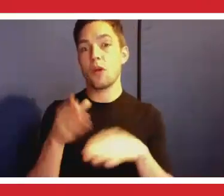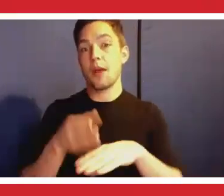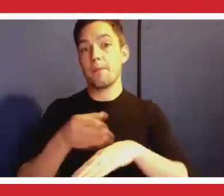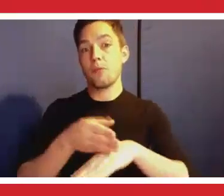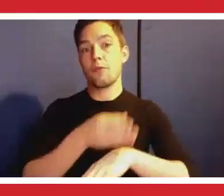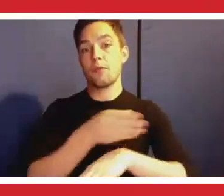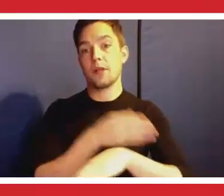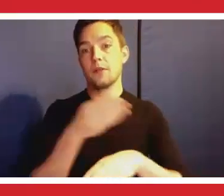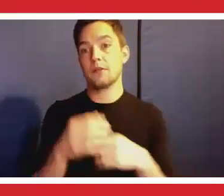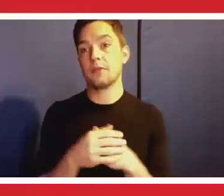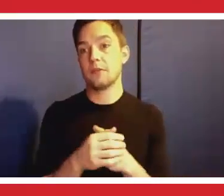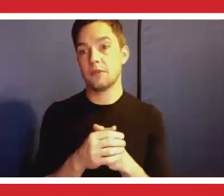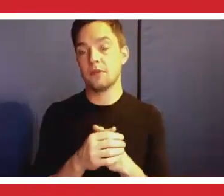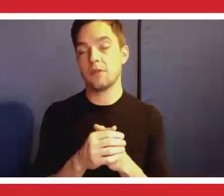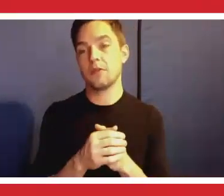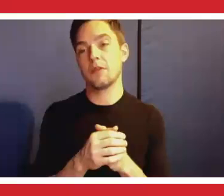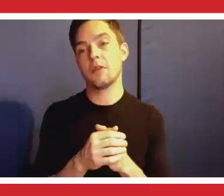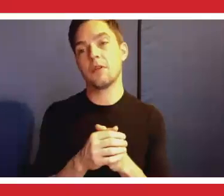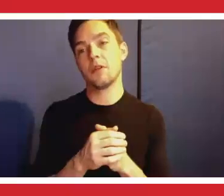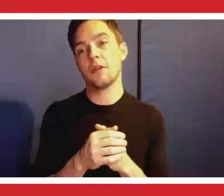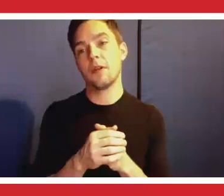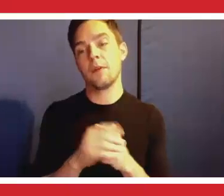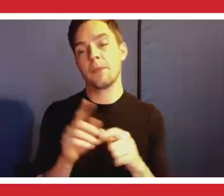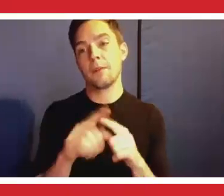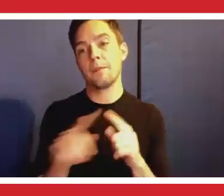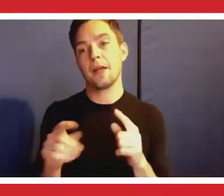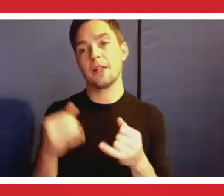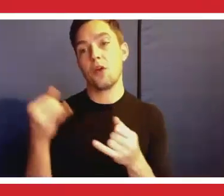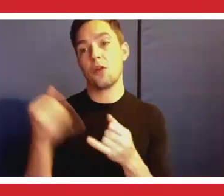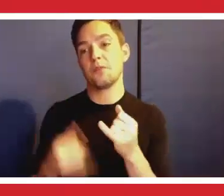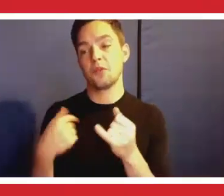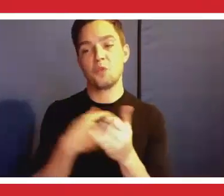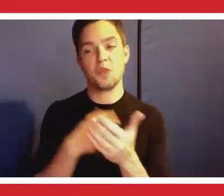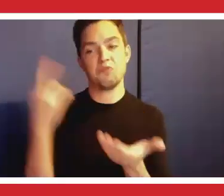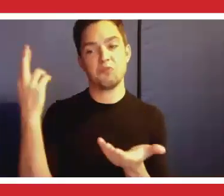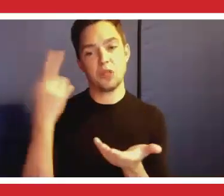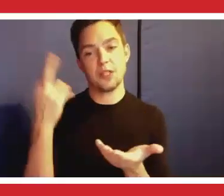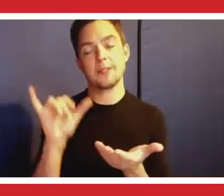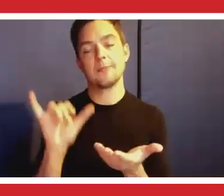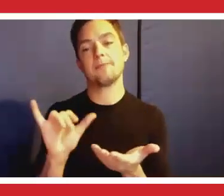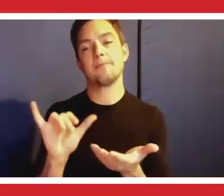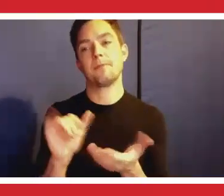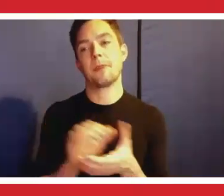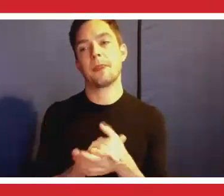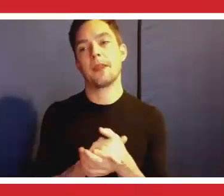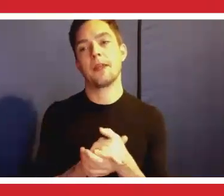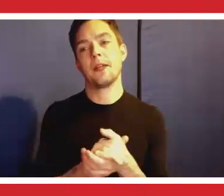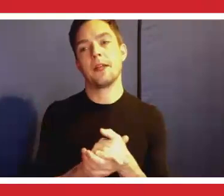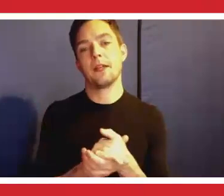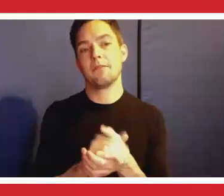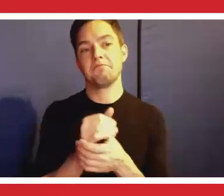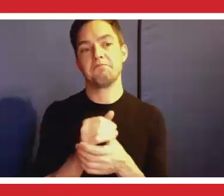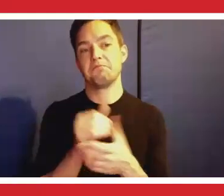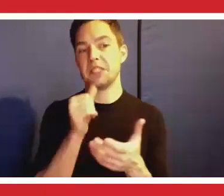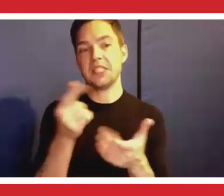worldwide, but at the end we realized that that didn't happen, and